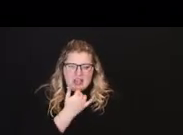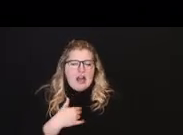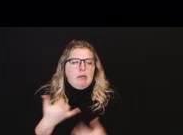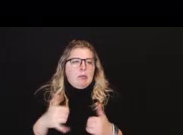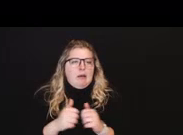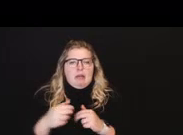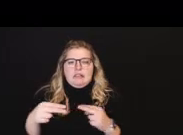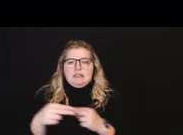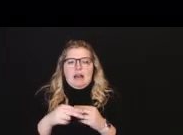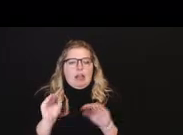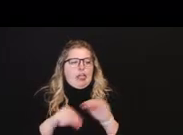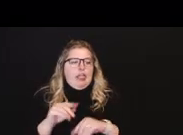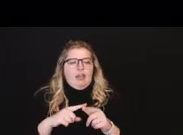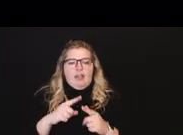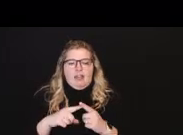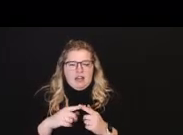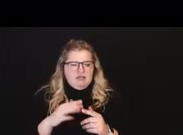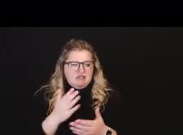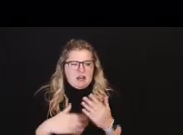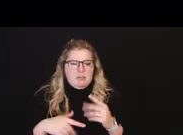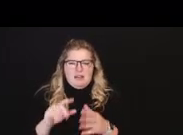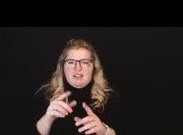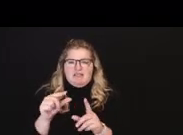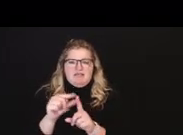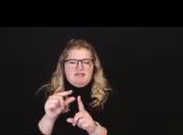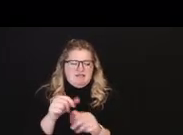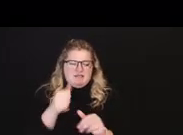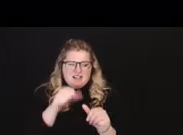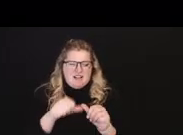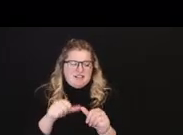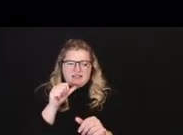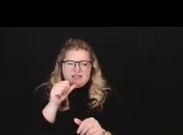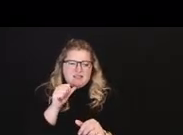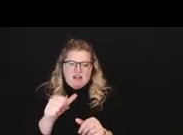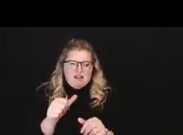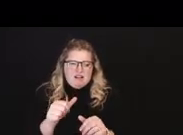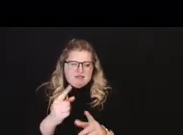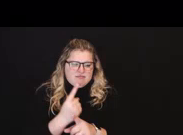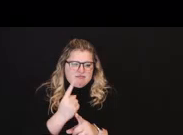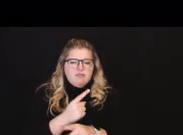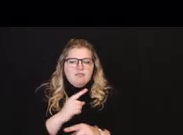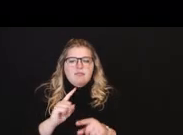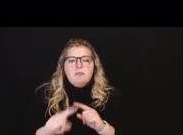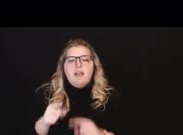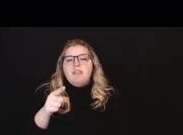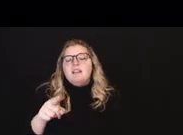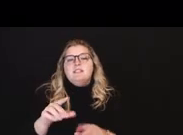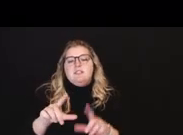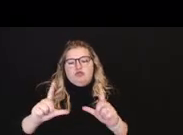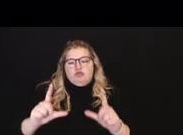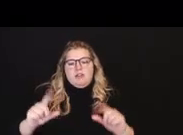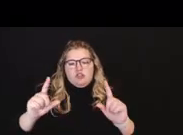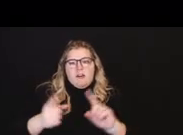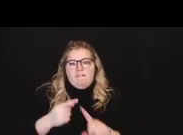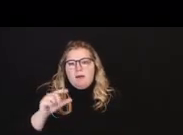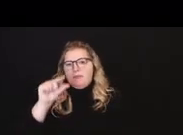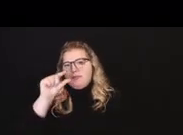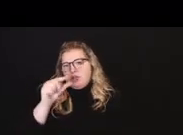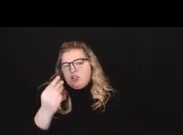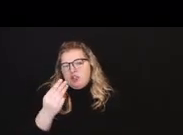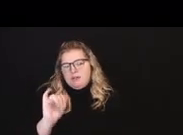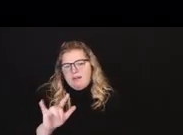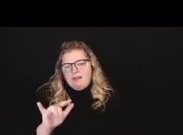have uncentered some of this text, but it's here's a screenshot, and this is from Gmail. In Gmail,